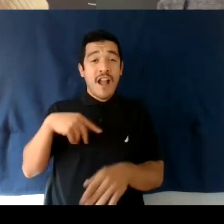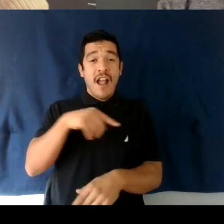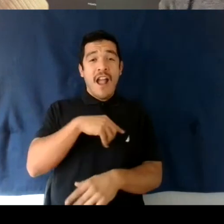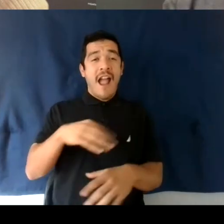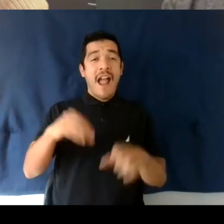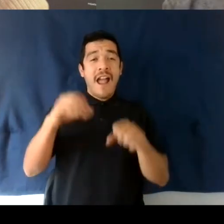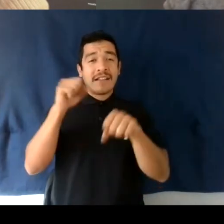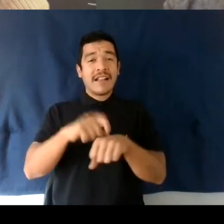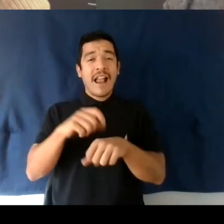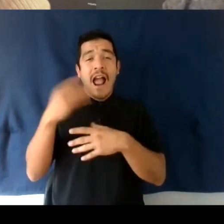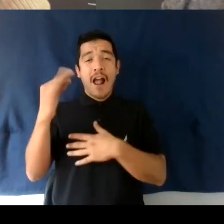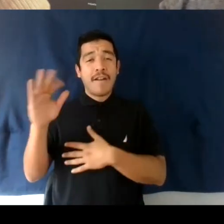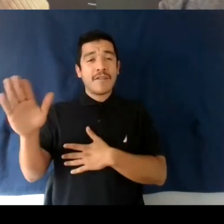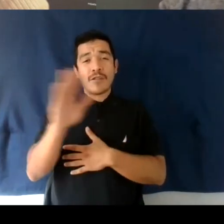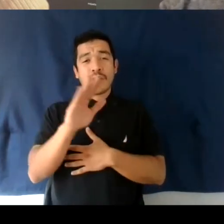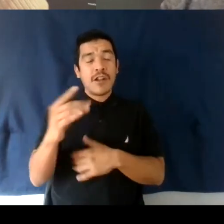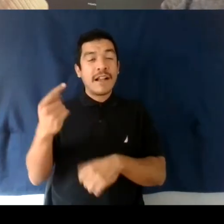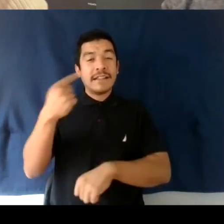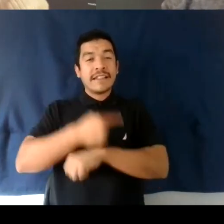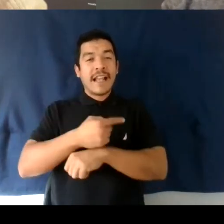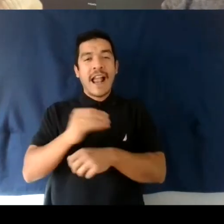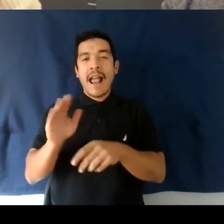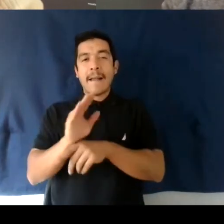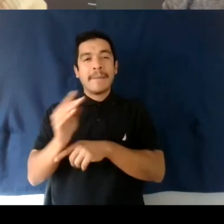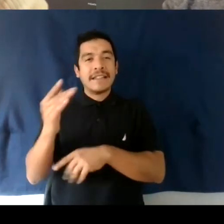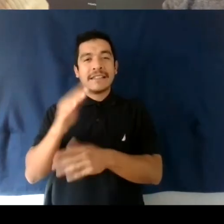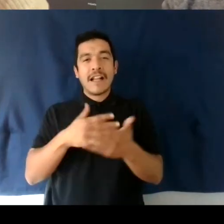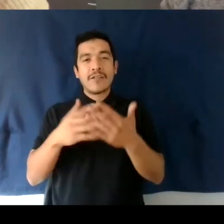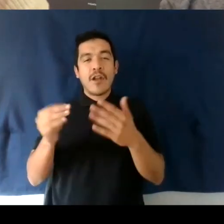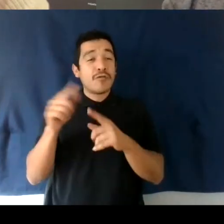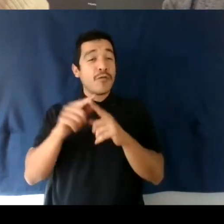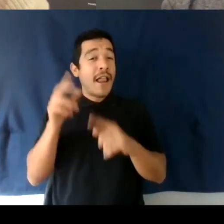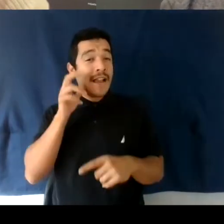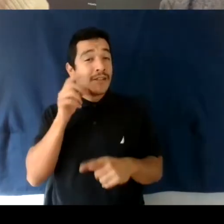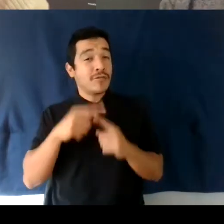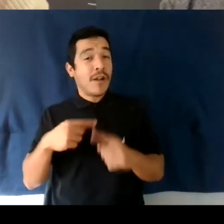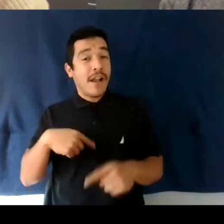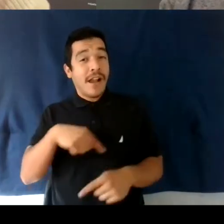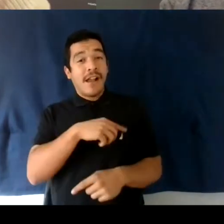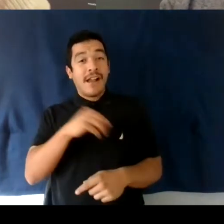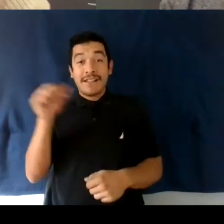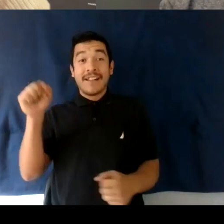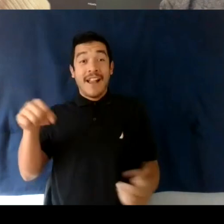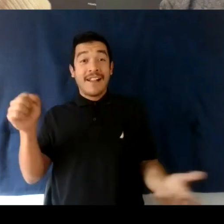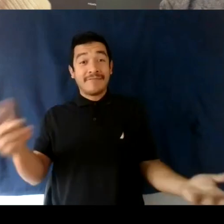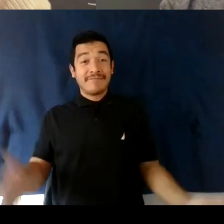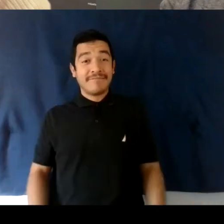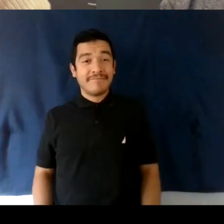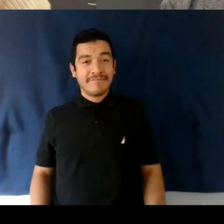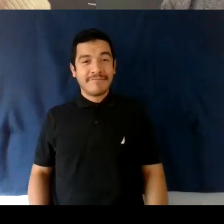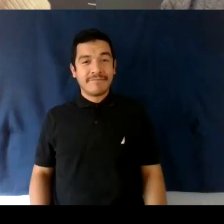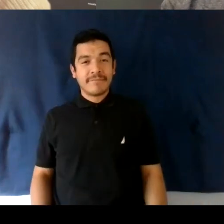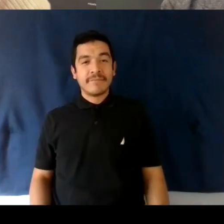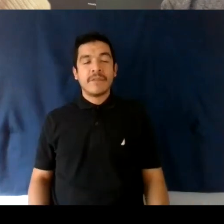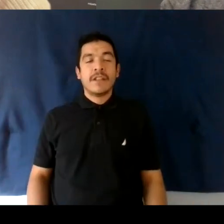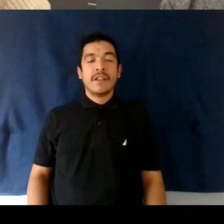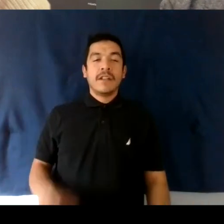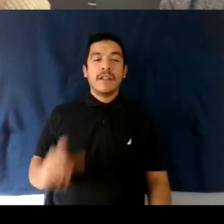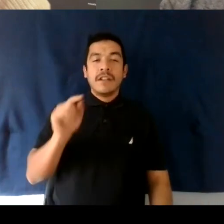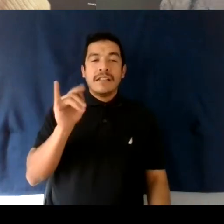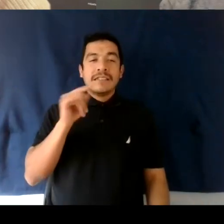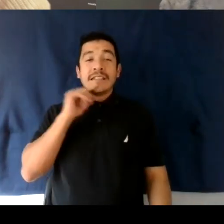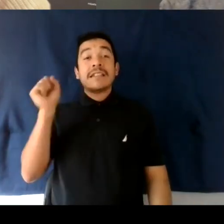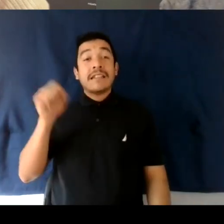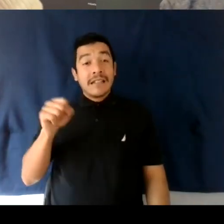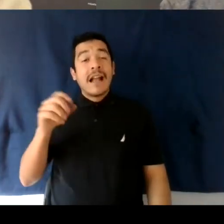taking time out of your days and busy schedules to listen to us. Yeah. Yes. Yes. And I will just add